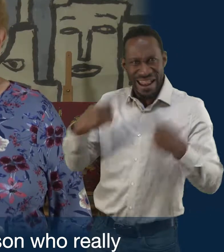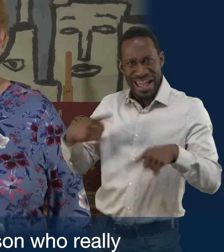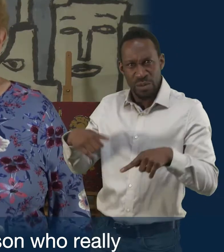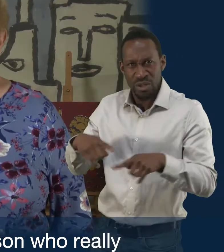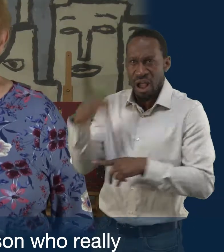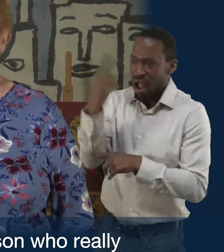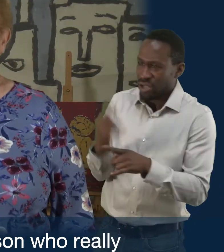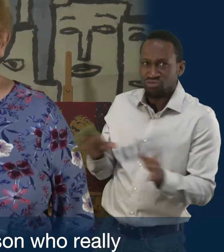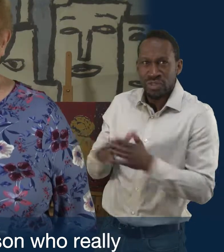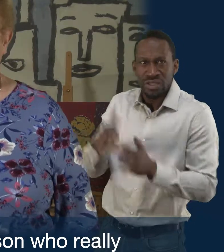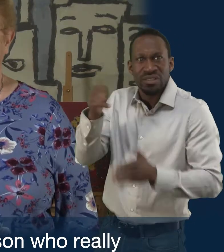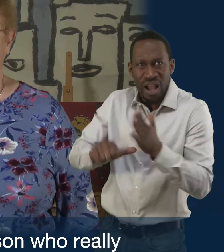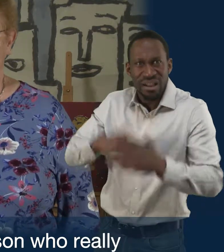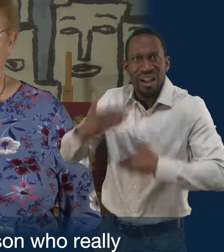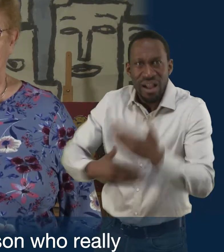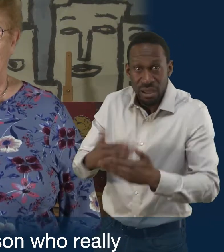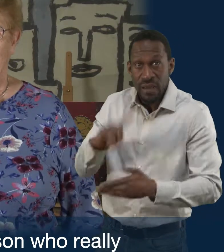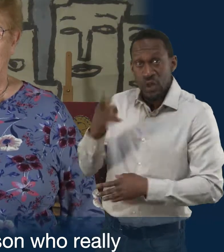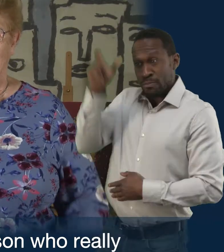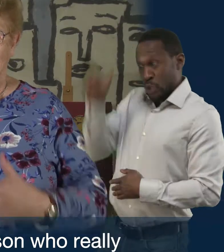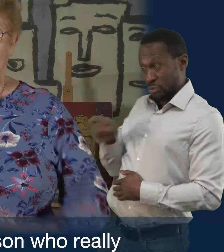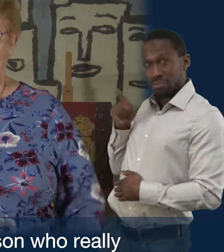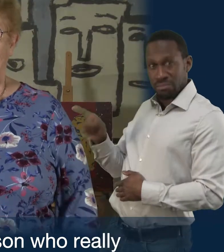helped us was Jane Salis.